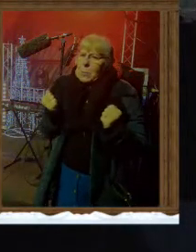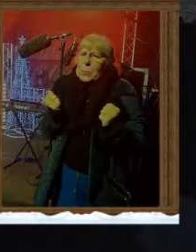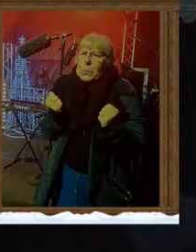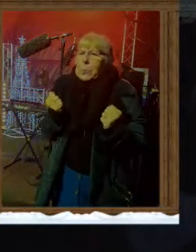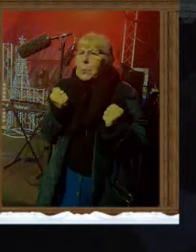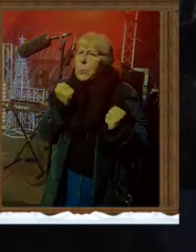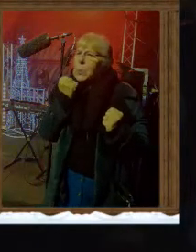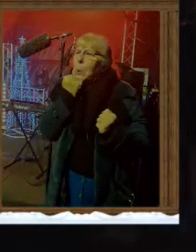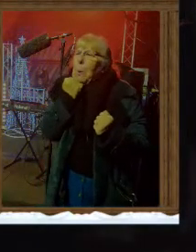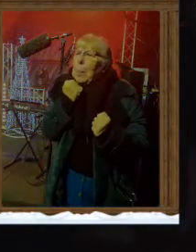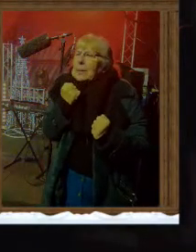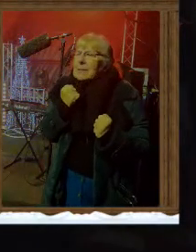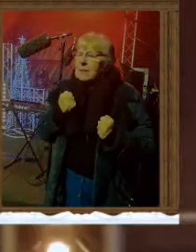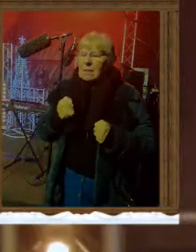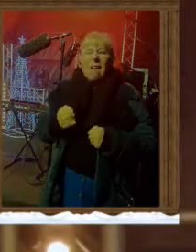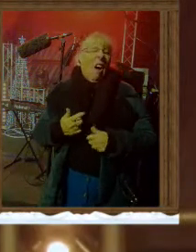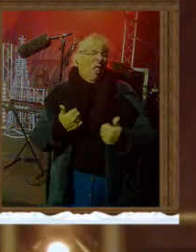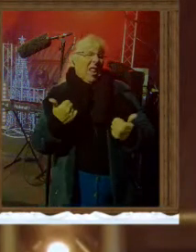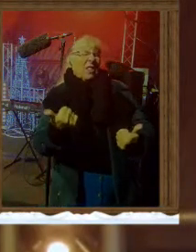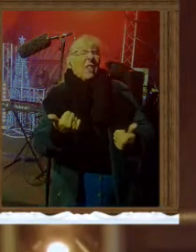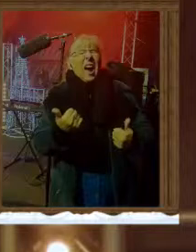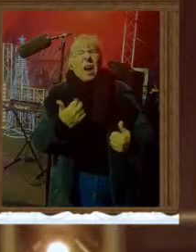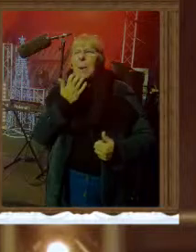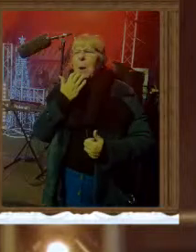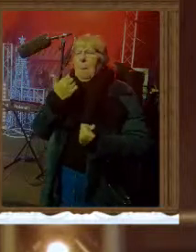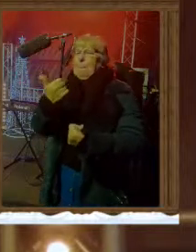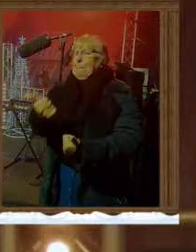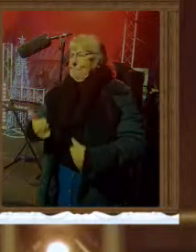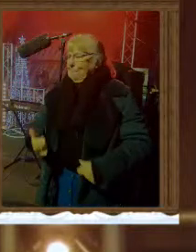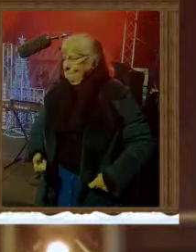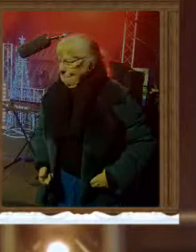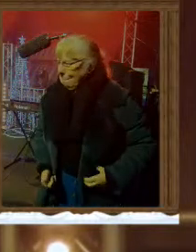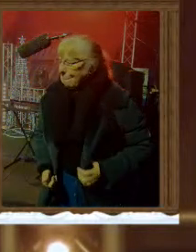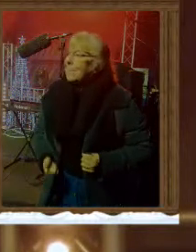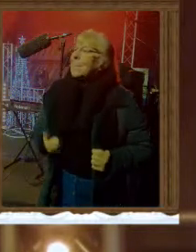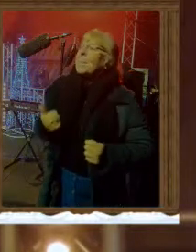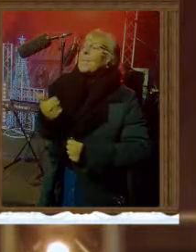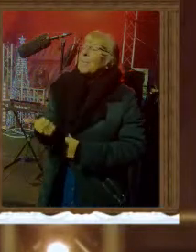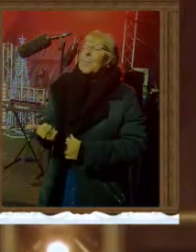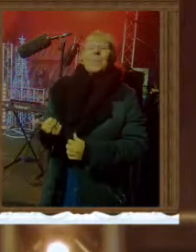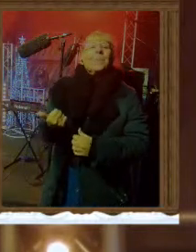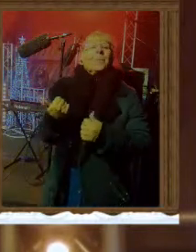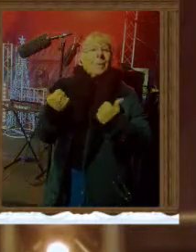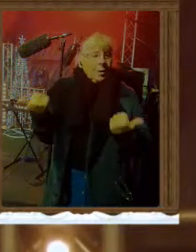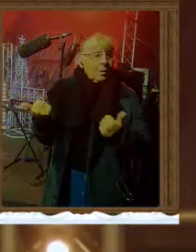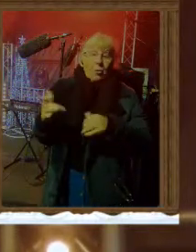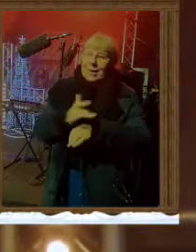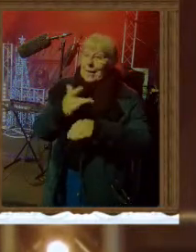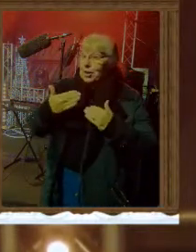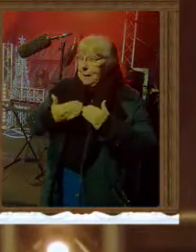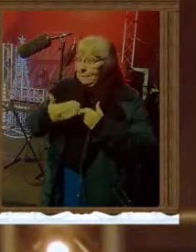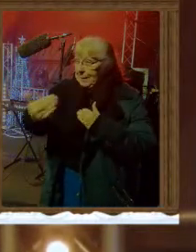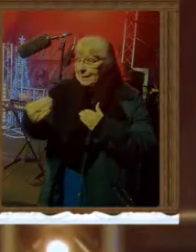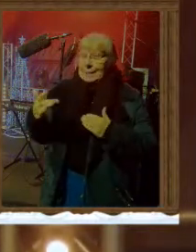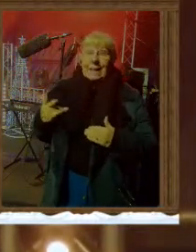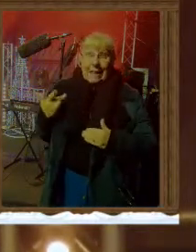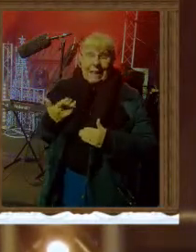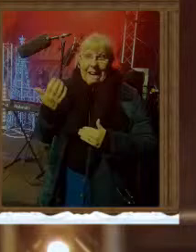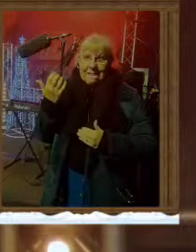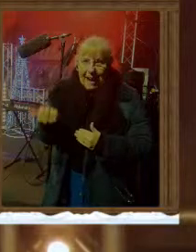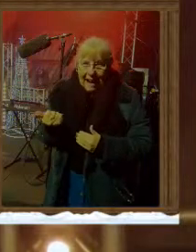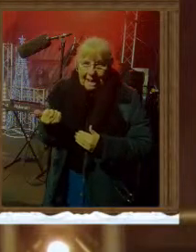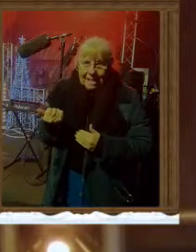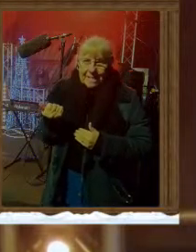out here in Ballyclare. We can handle that, though. Now, let's get the show kicked off. We've got some great entertainment coming up for you tonight here live,